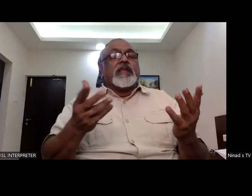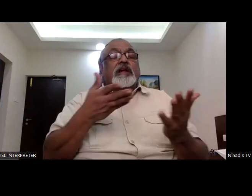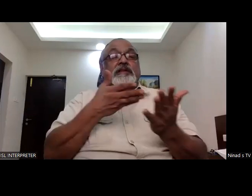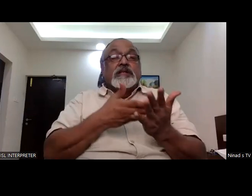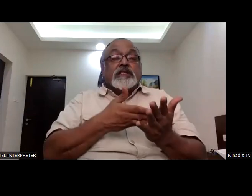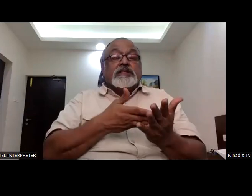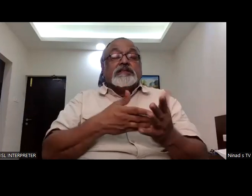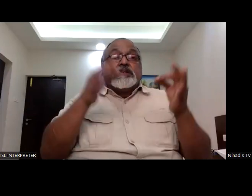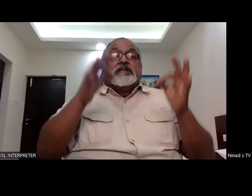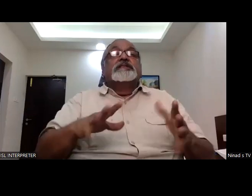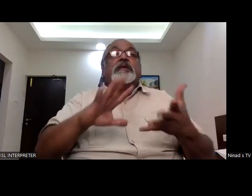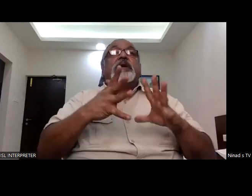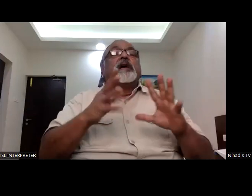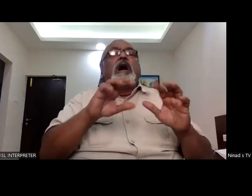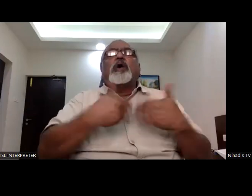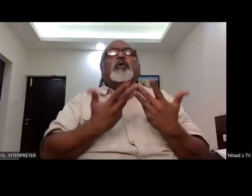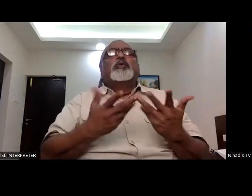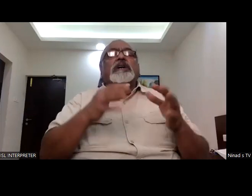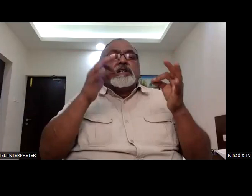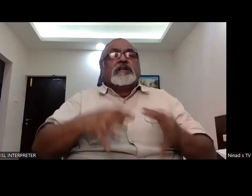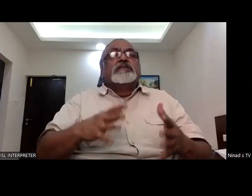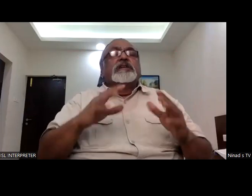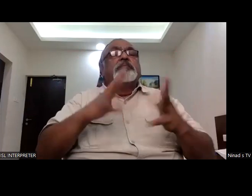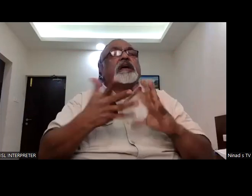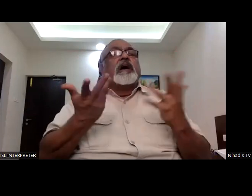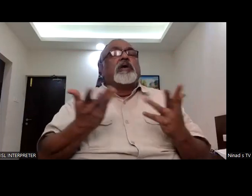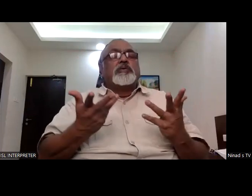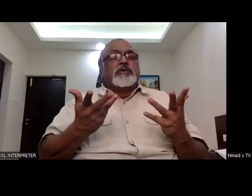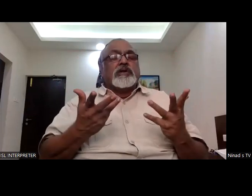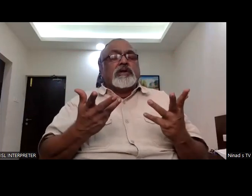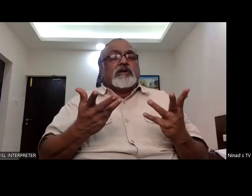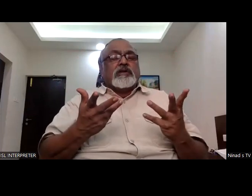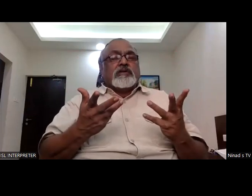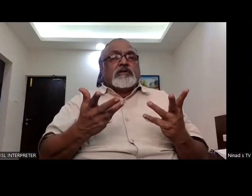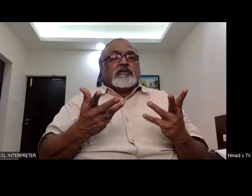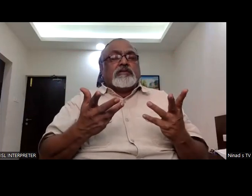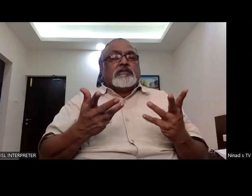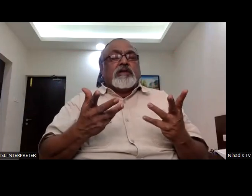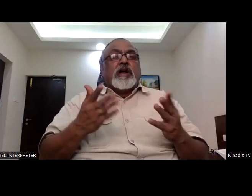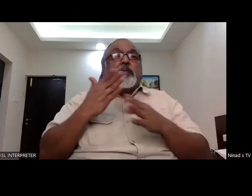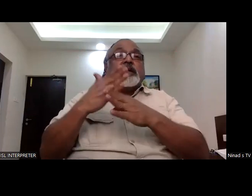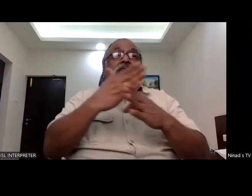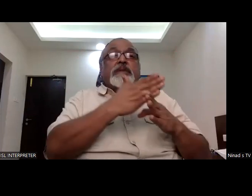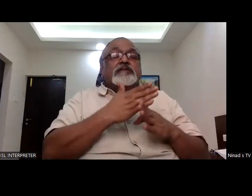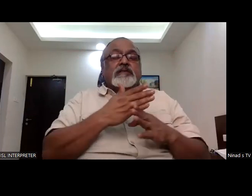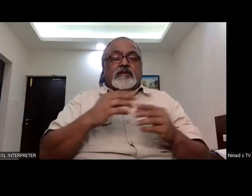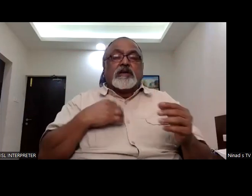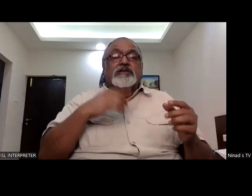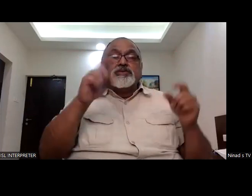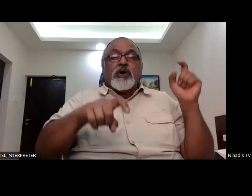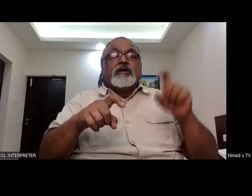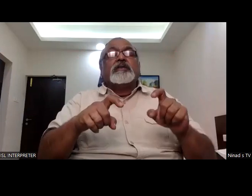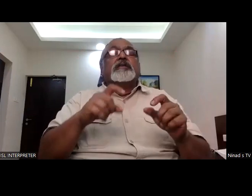decision making, how the participation is fruitful through enhancing